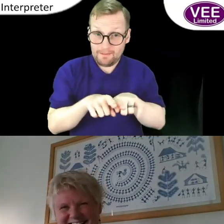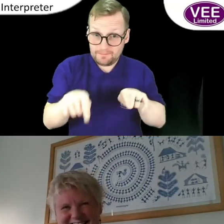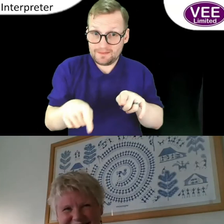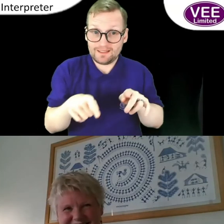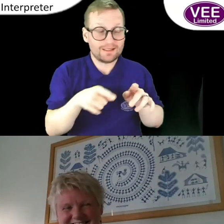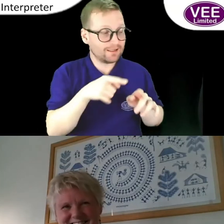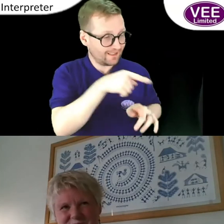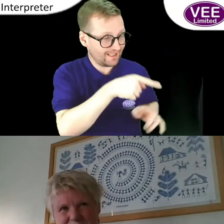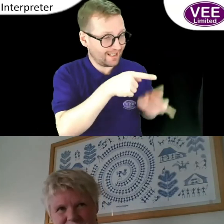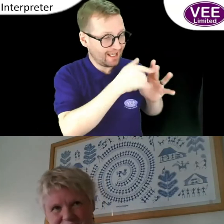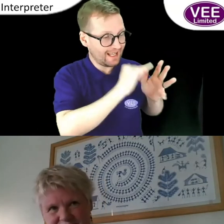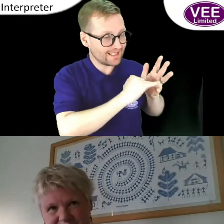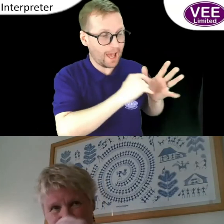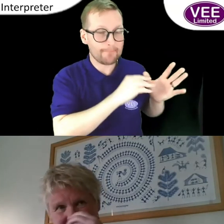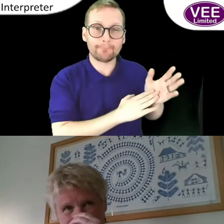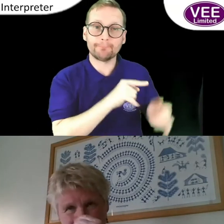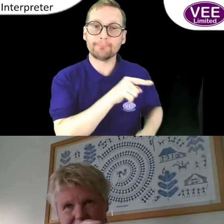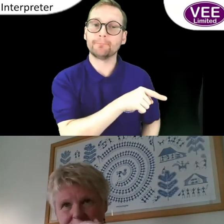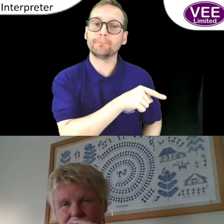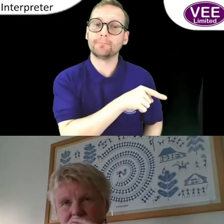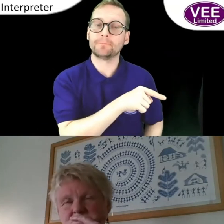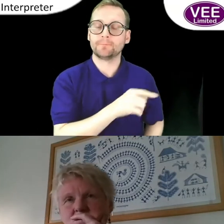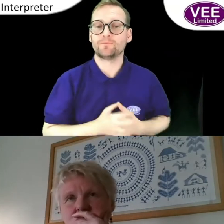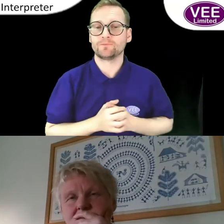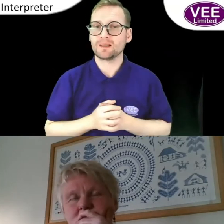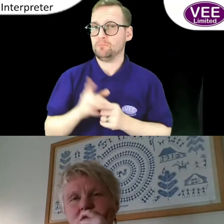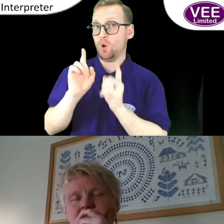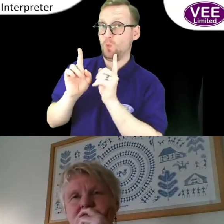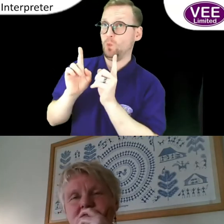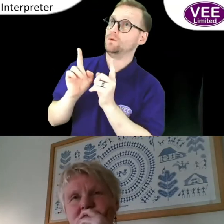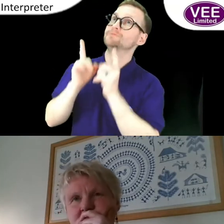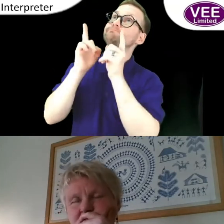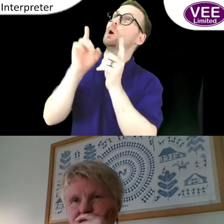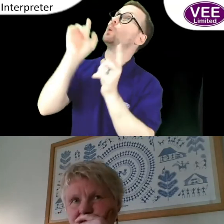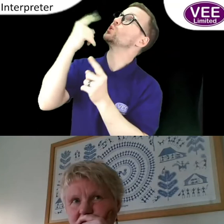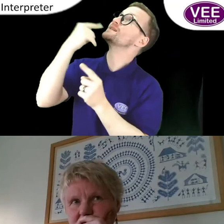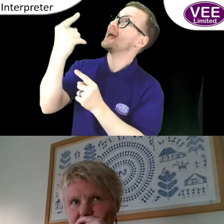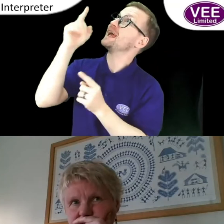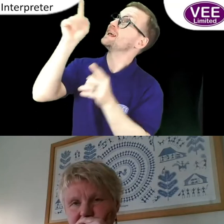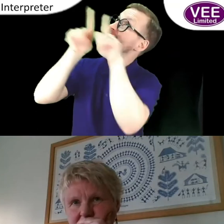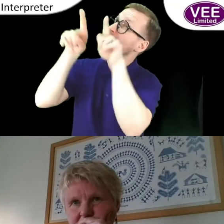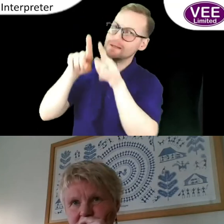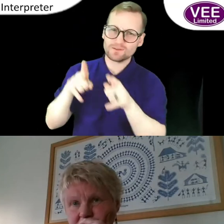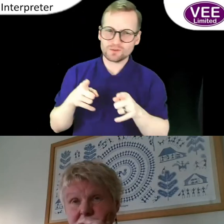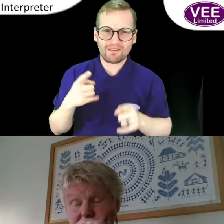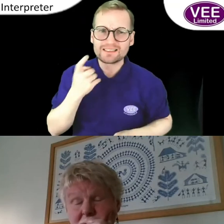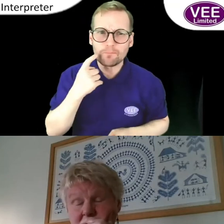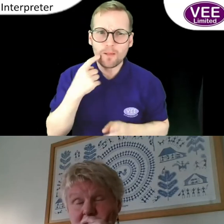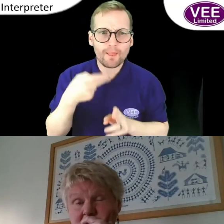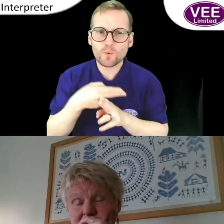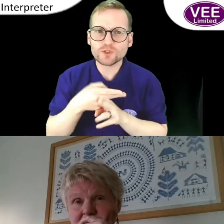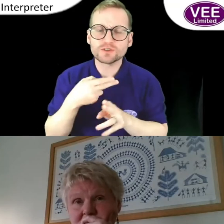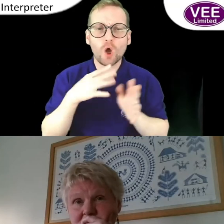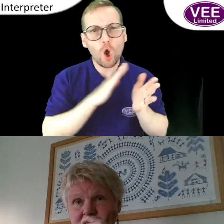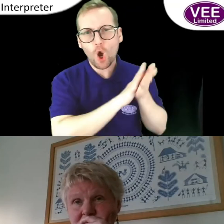I may just carry on the thought, it's exactly what you are saying. That is, it looks a very humble piece of wood.